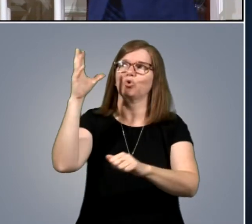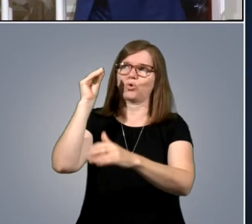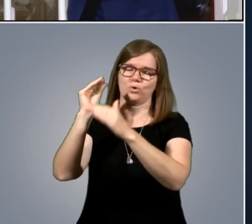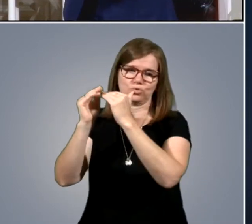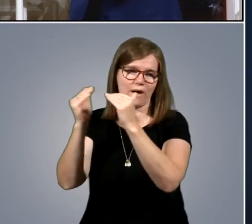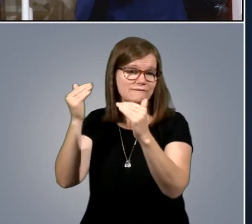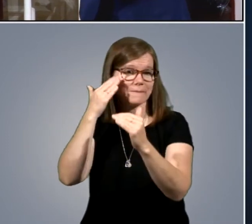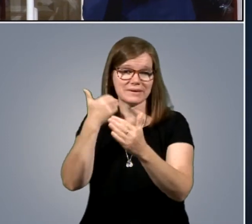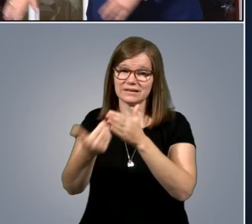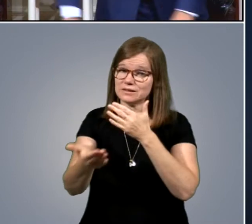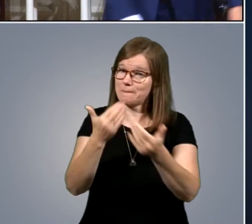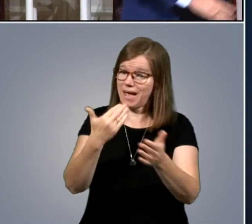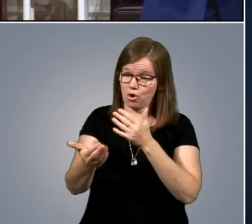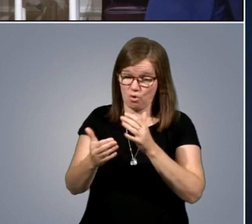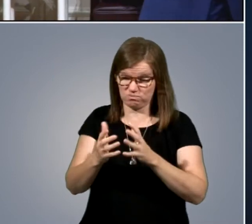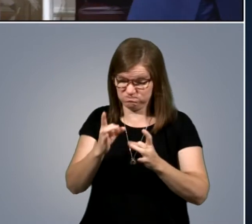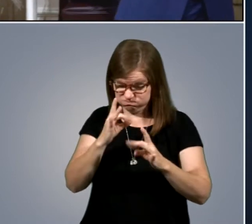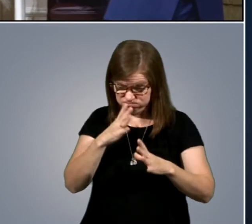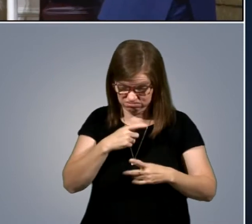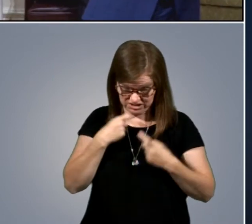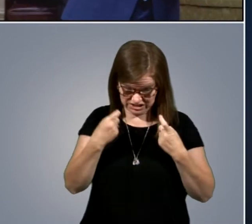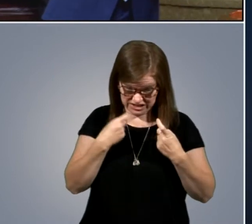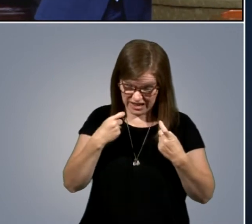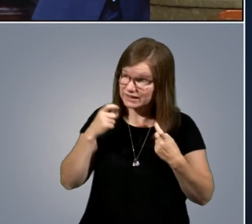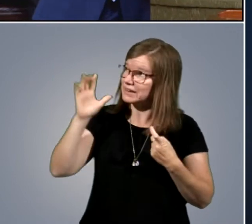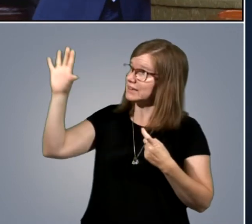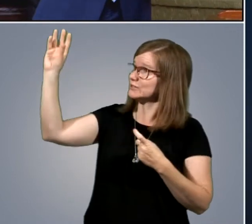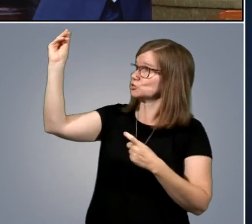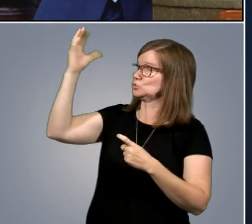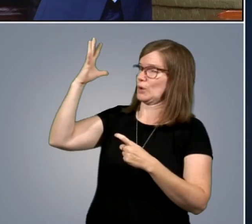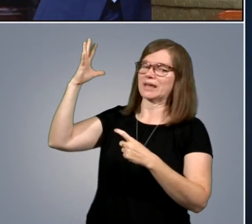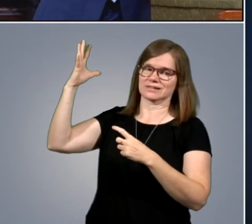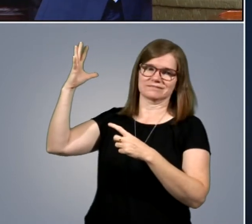how bad our sin is, God's grace is greater.